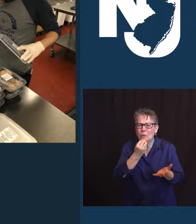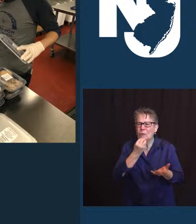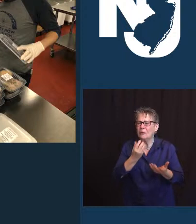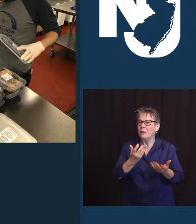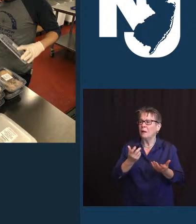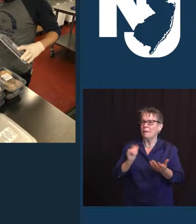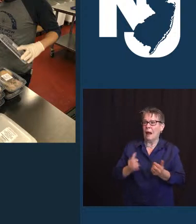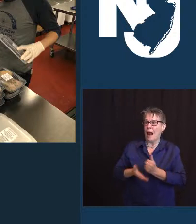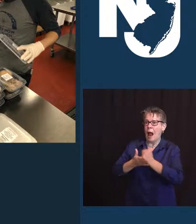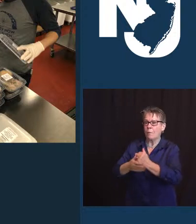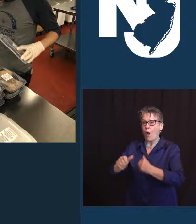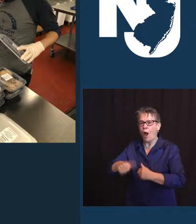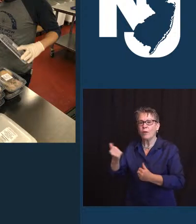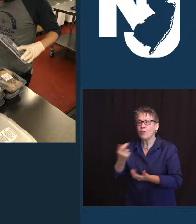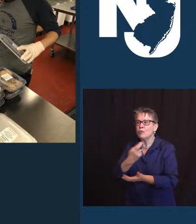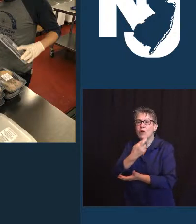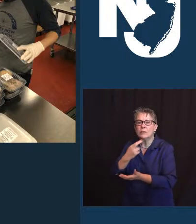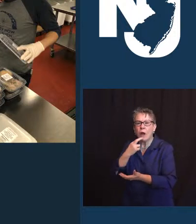and serve more than